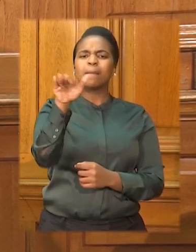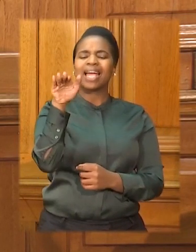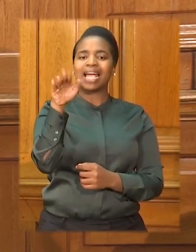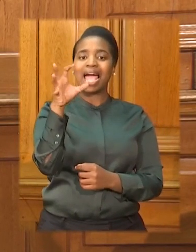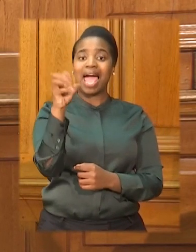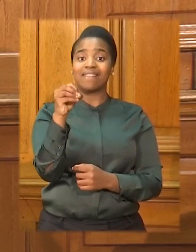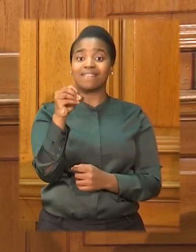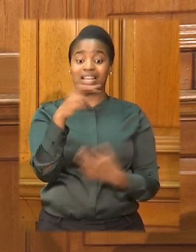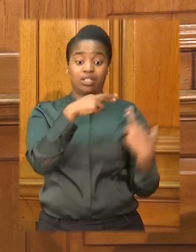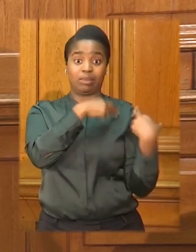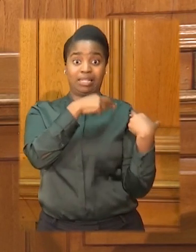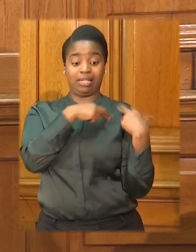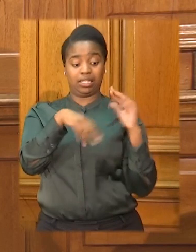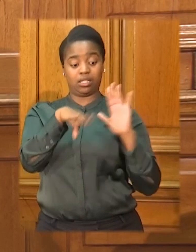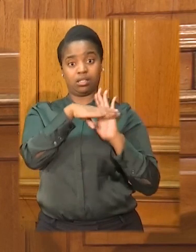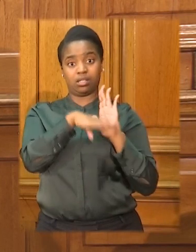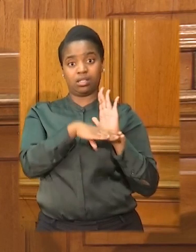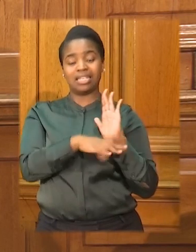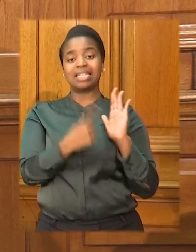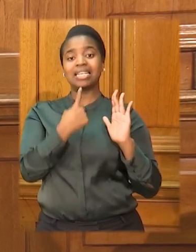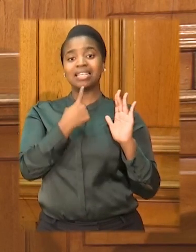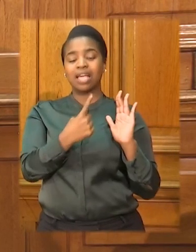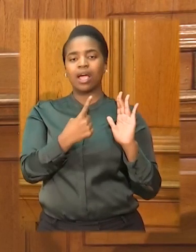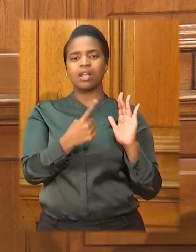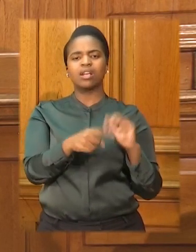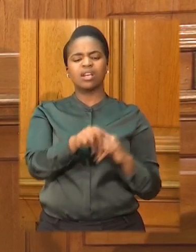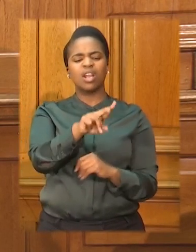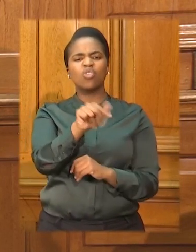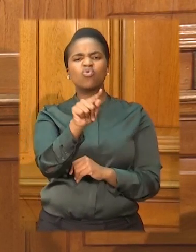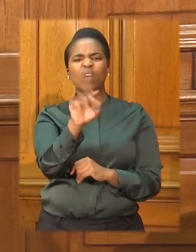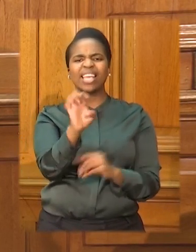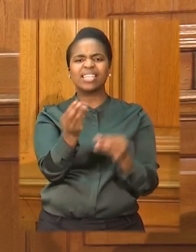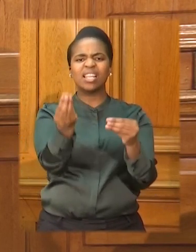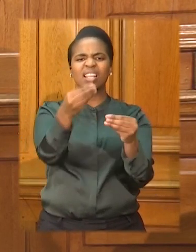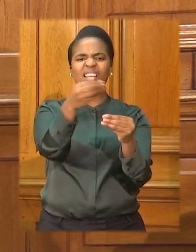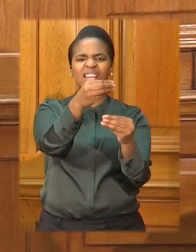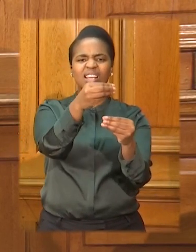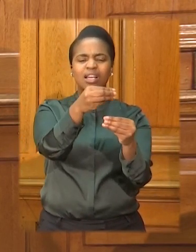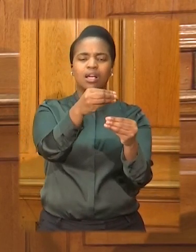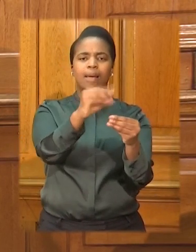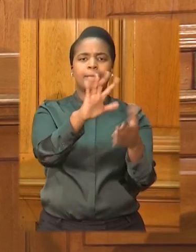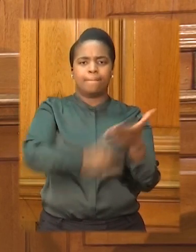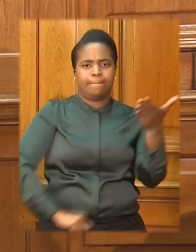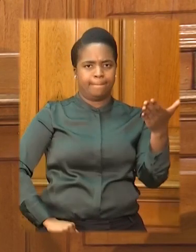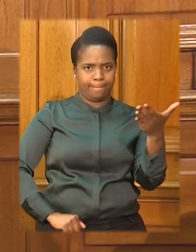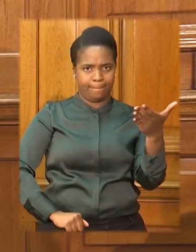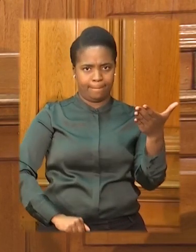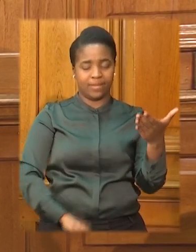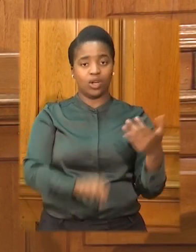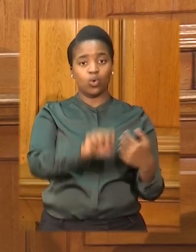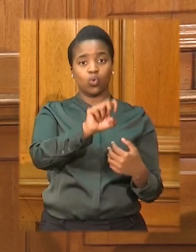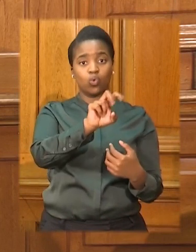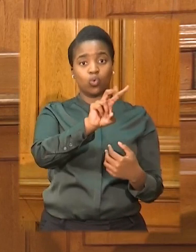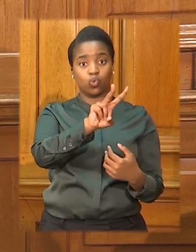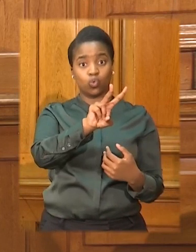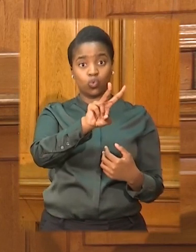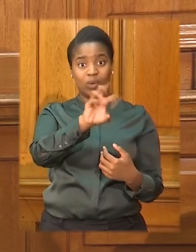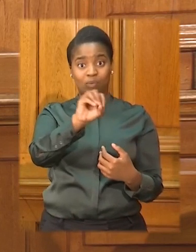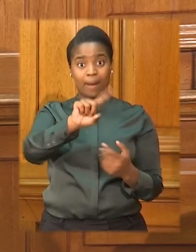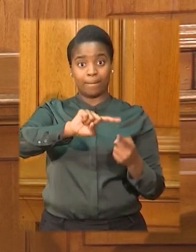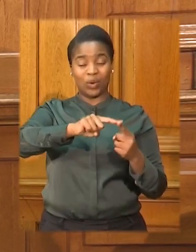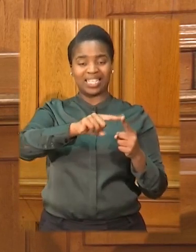mandate, it has cut the repo rate by 200 basis points, in